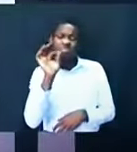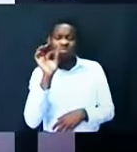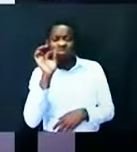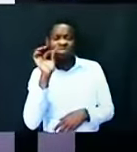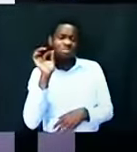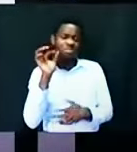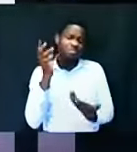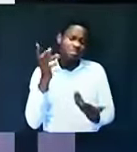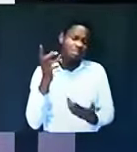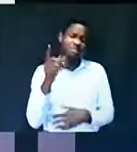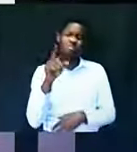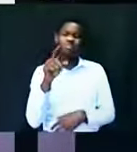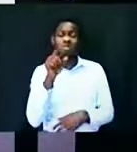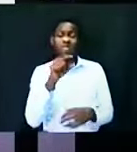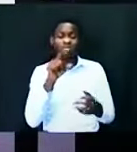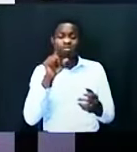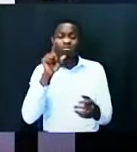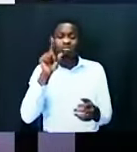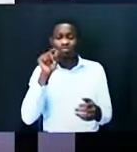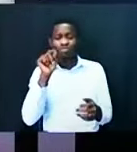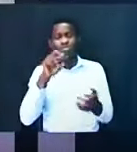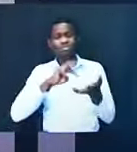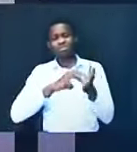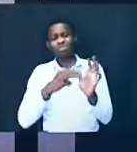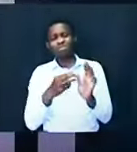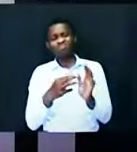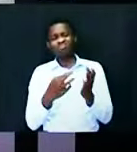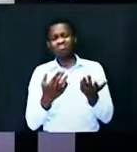asenkrona no danda." So I have stopped